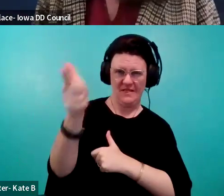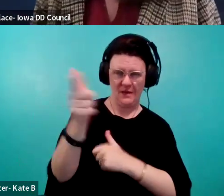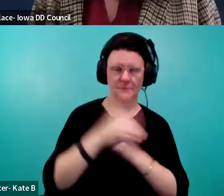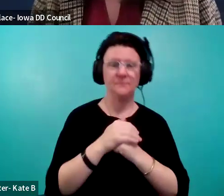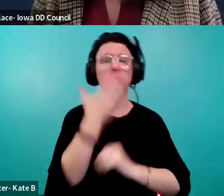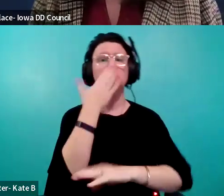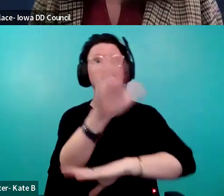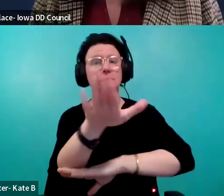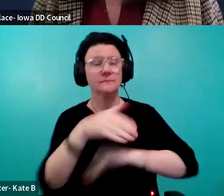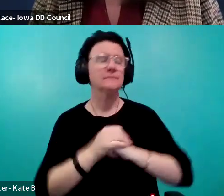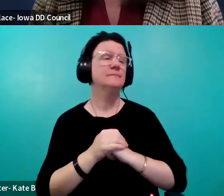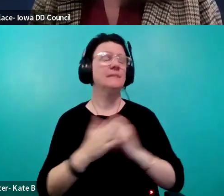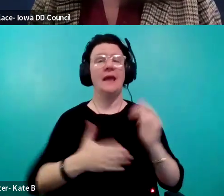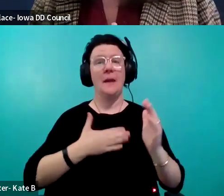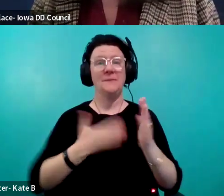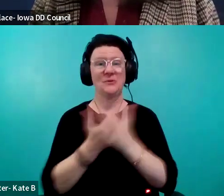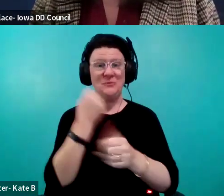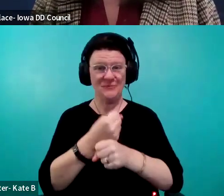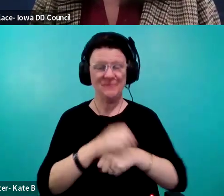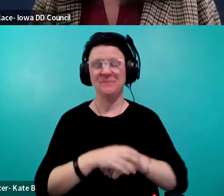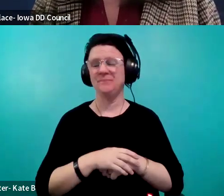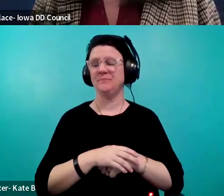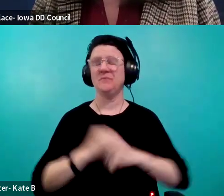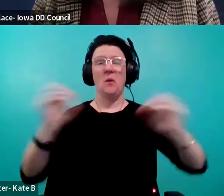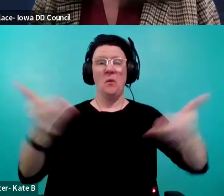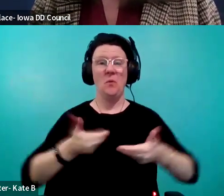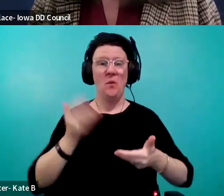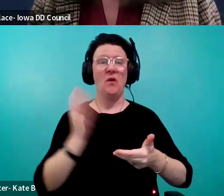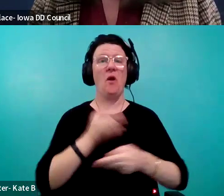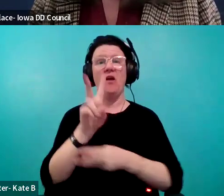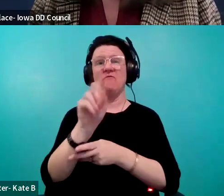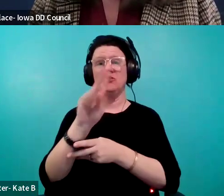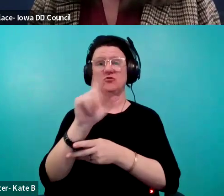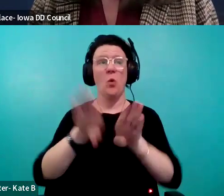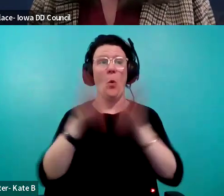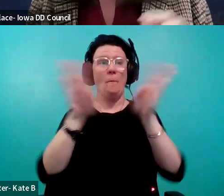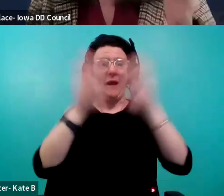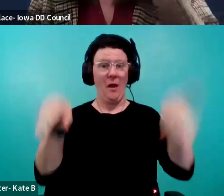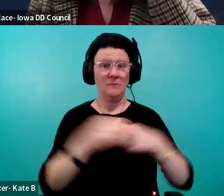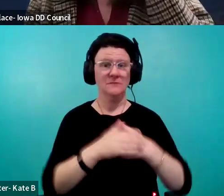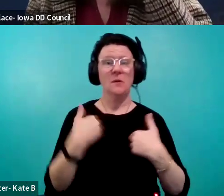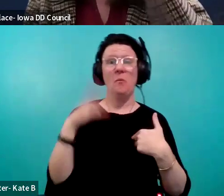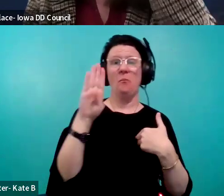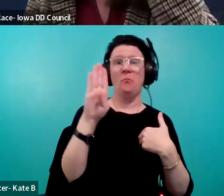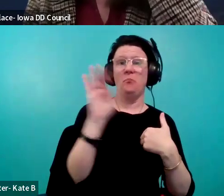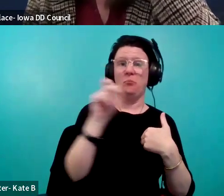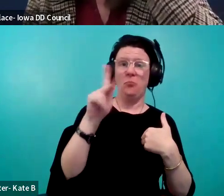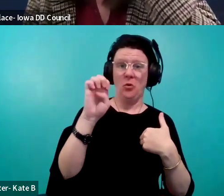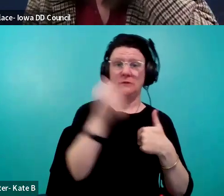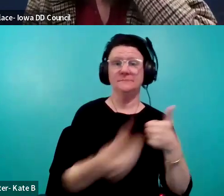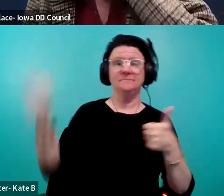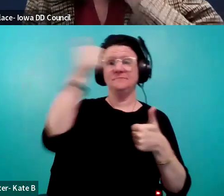Good afternoon, everybody. A happy new year. Welcome to our virtual open house. I'm Brooke Lovelace. I'm the Executive Director of the Iowa